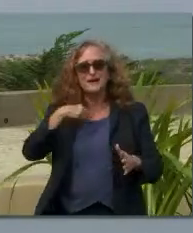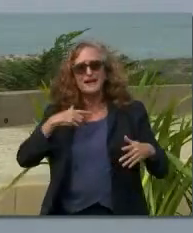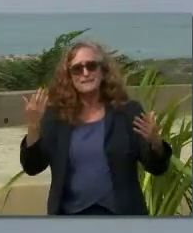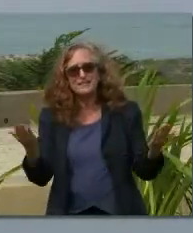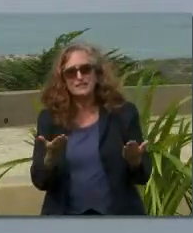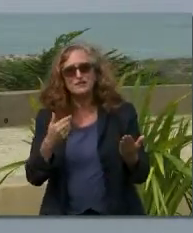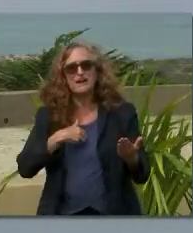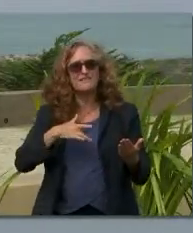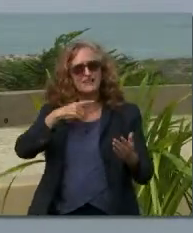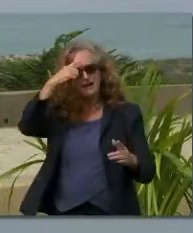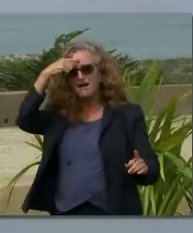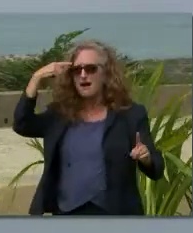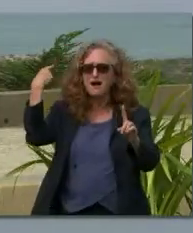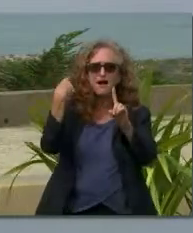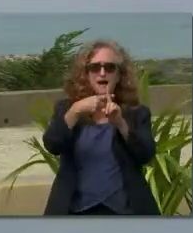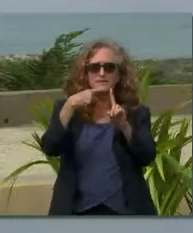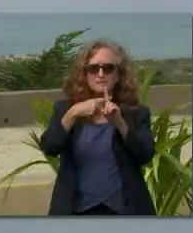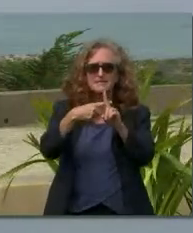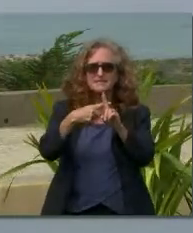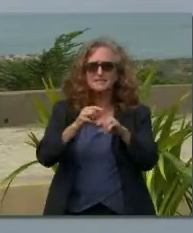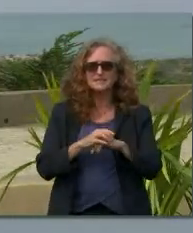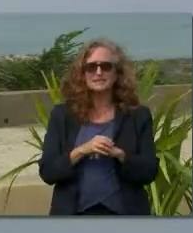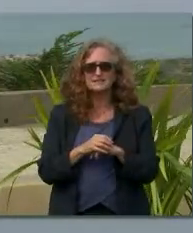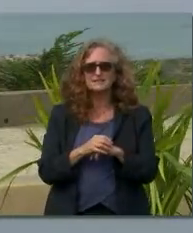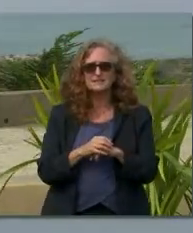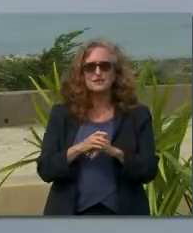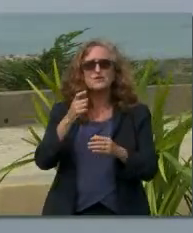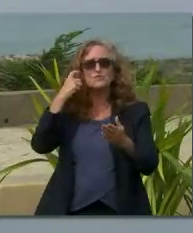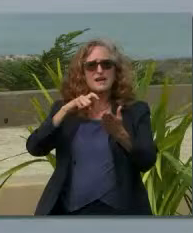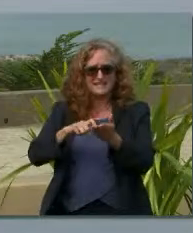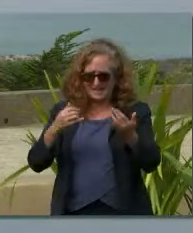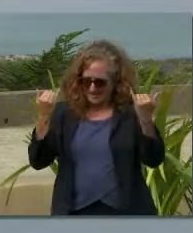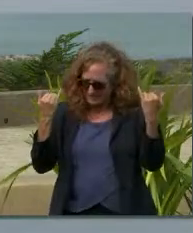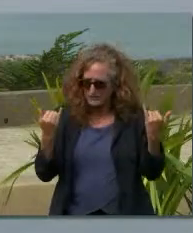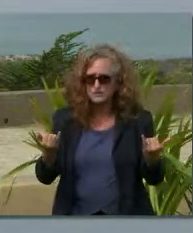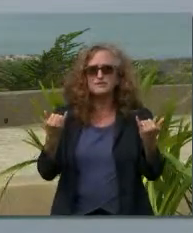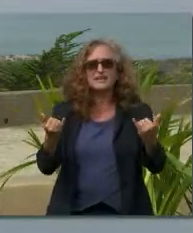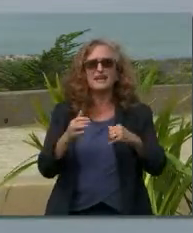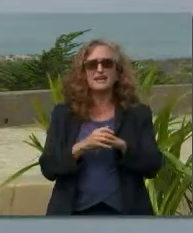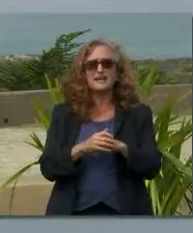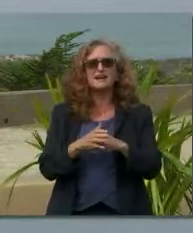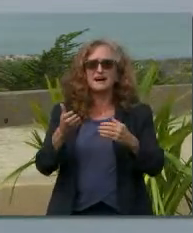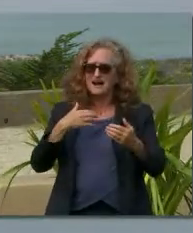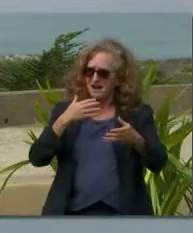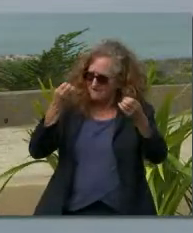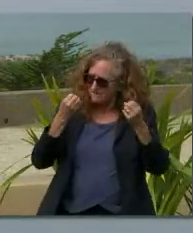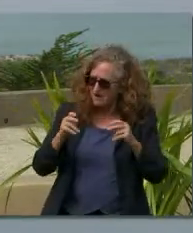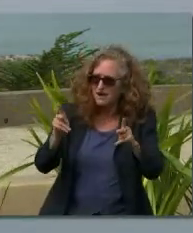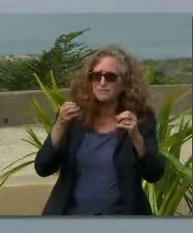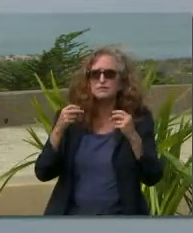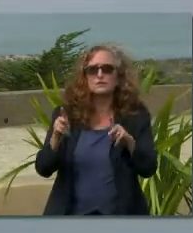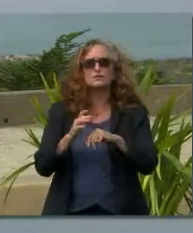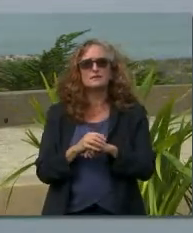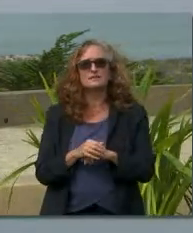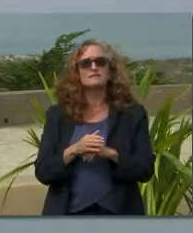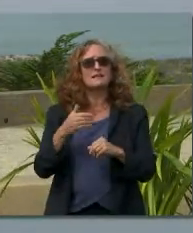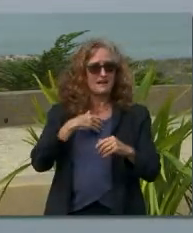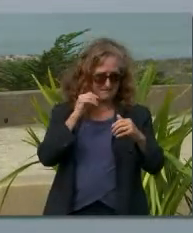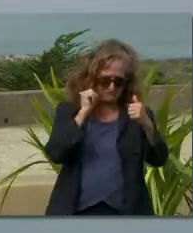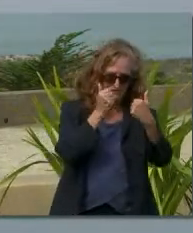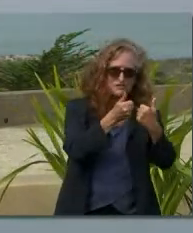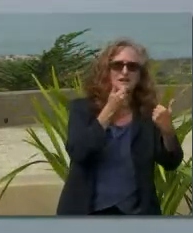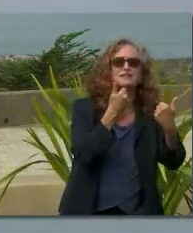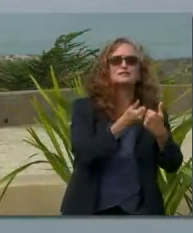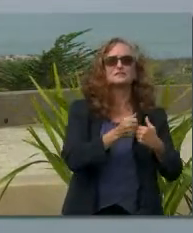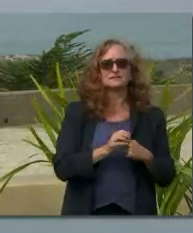of optimism, recognizing the headwinds of the moment, but recognizing the opportunity that we're paving and